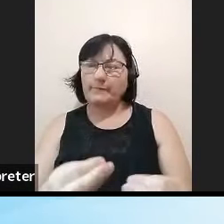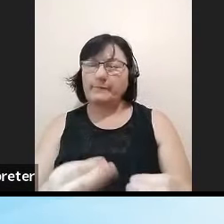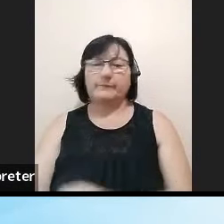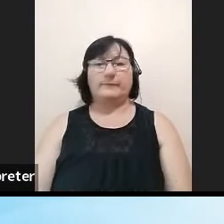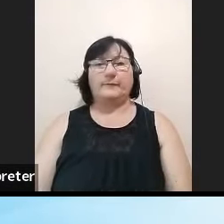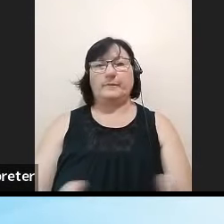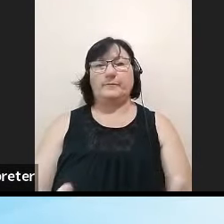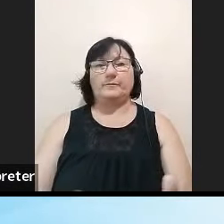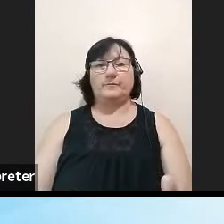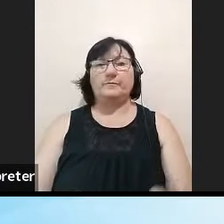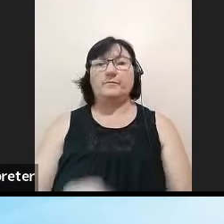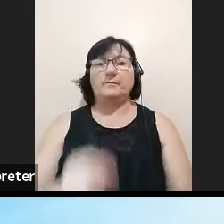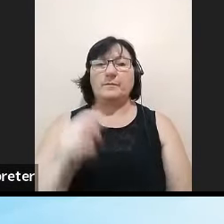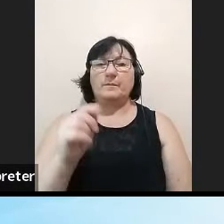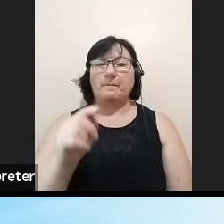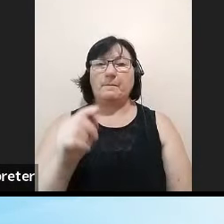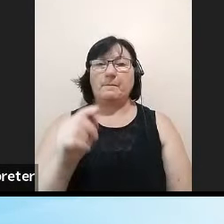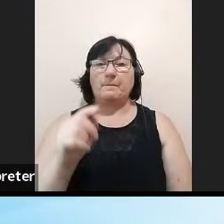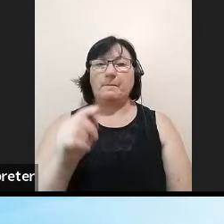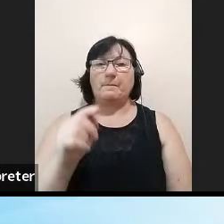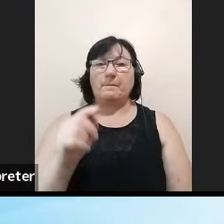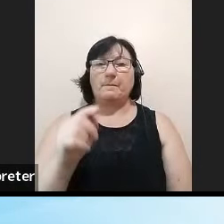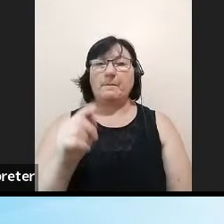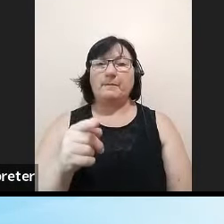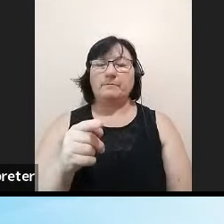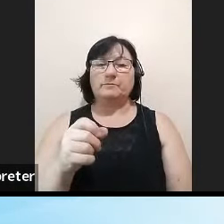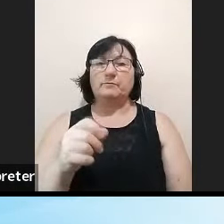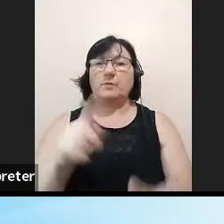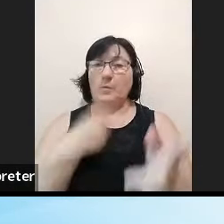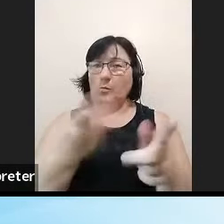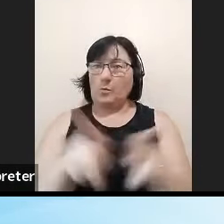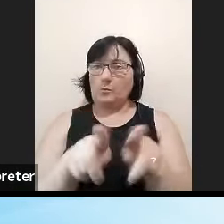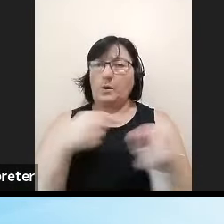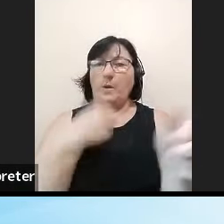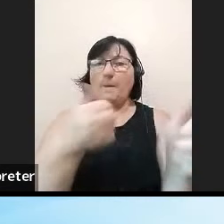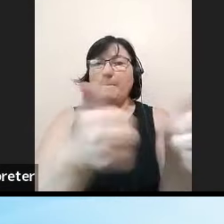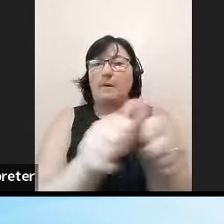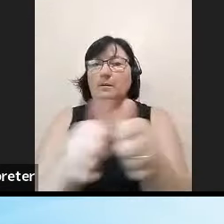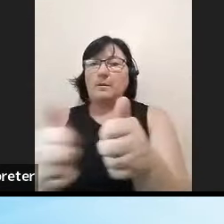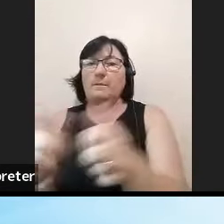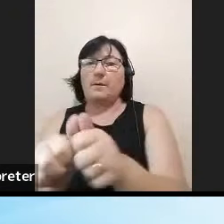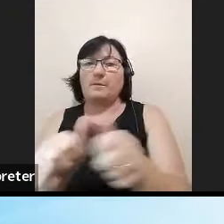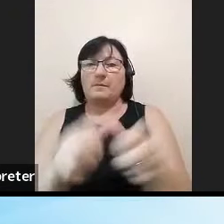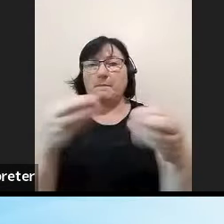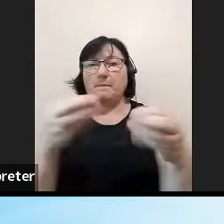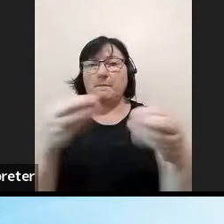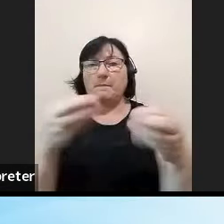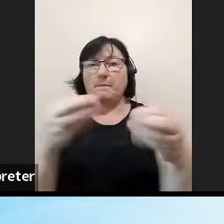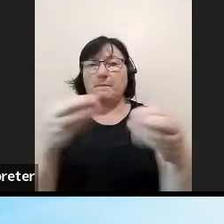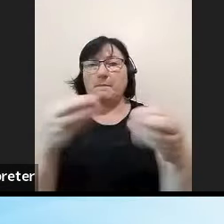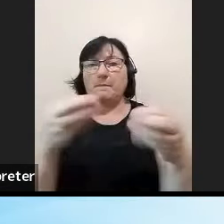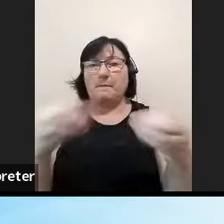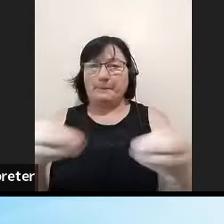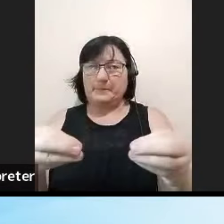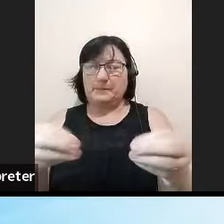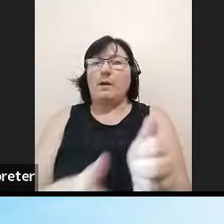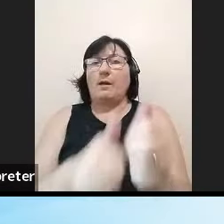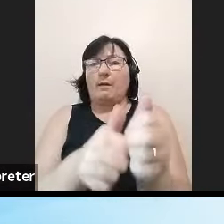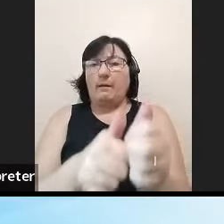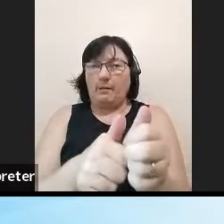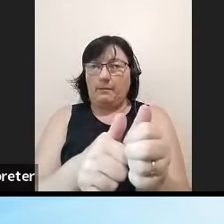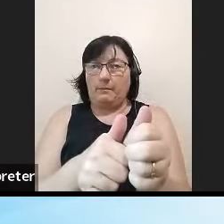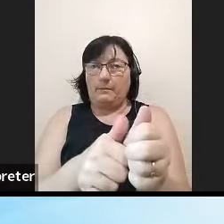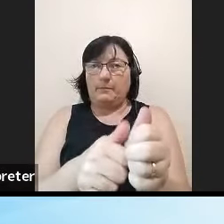our partners in the value chain, are able to assist the client further if they have to go and apply